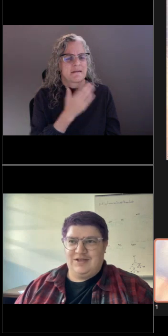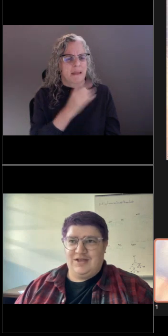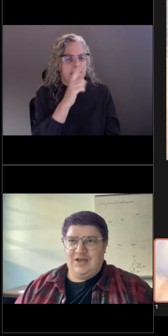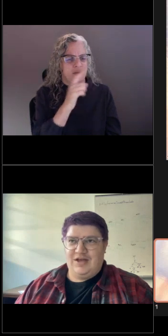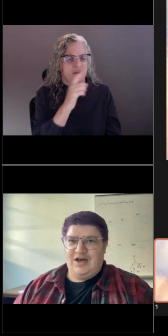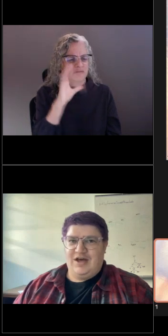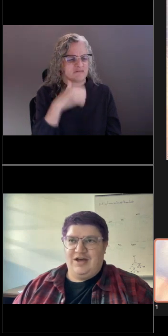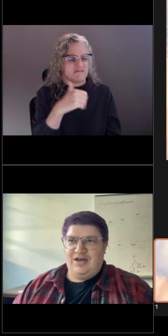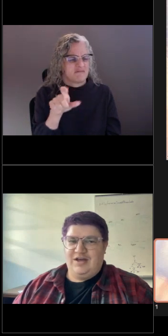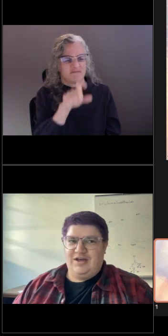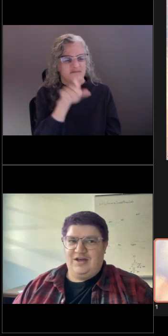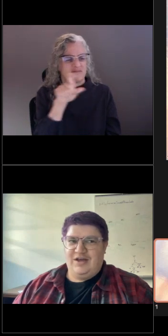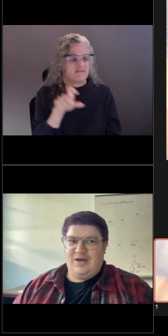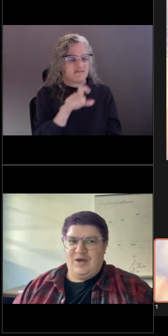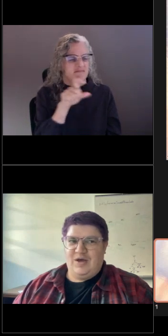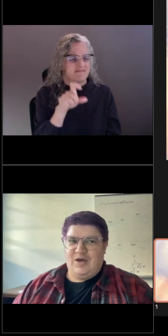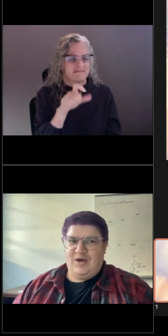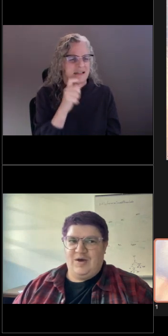it's,